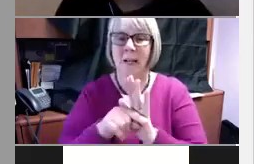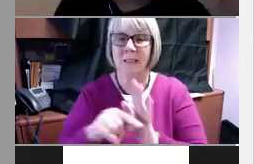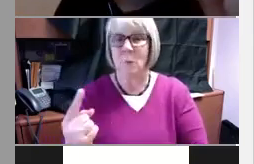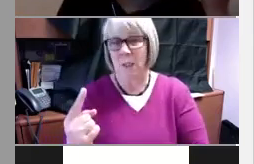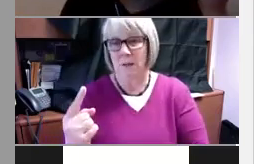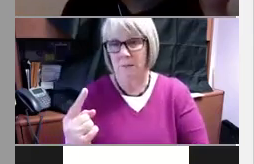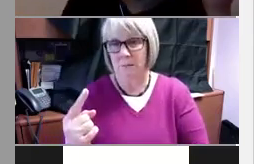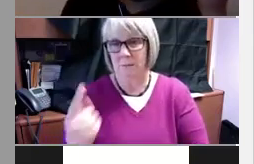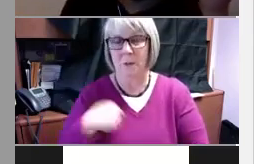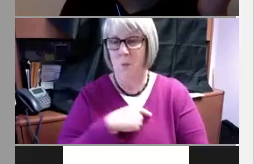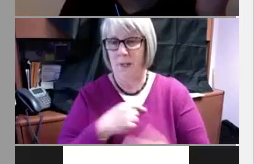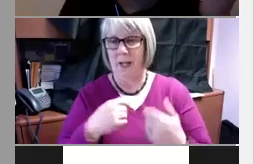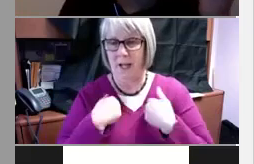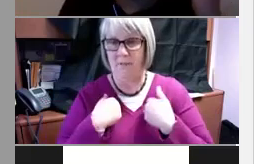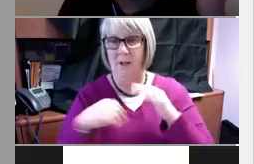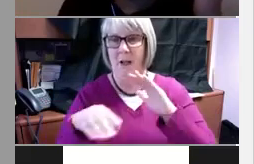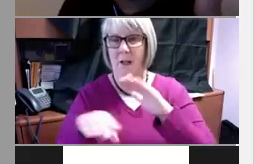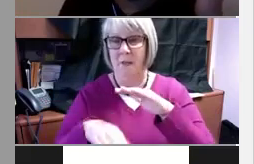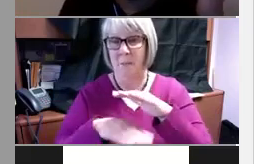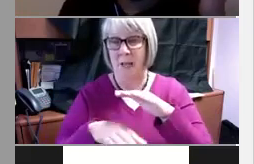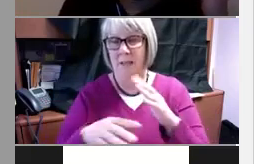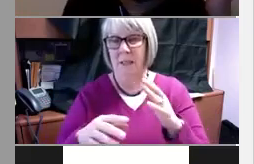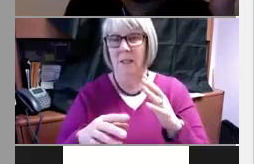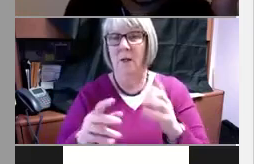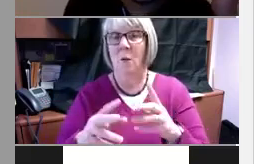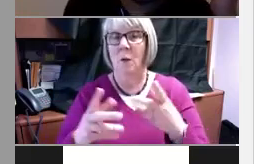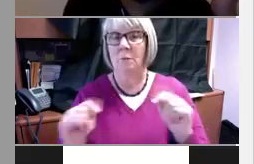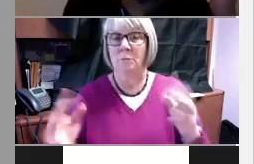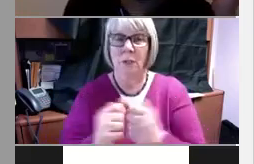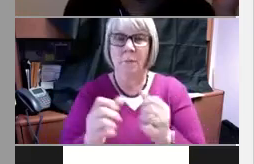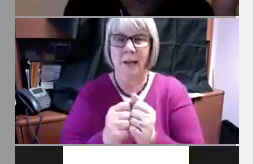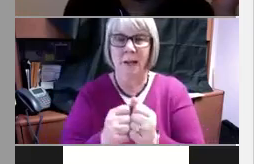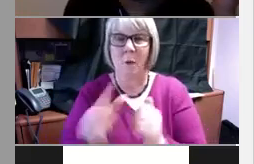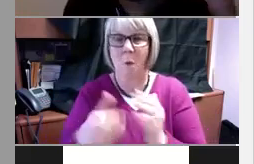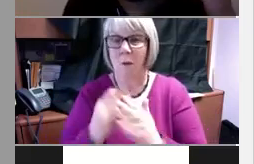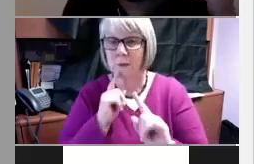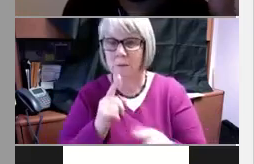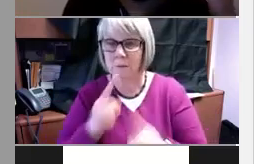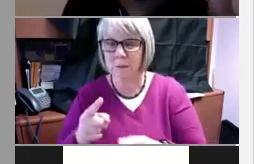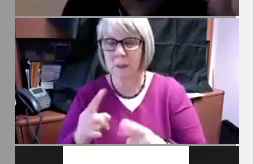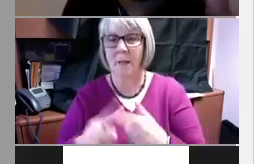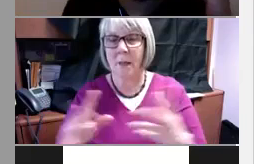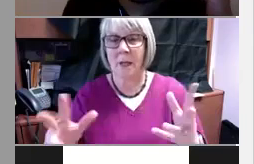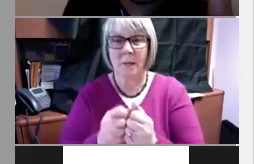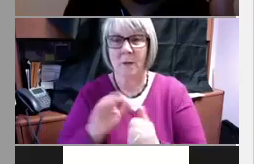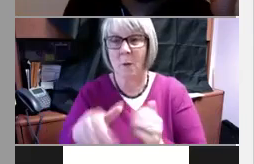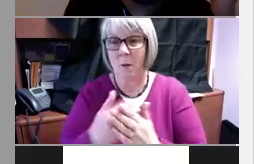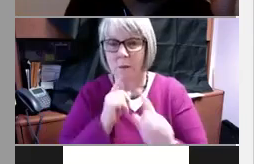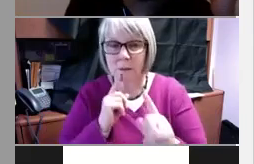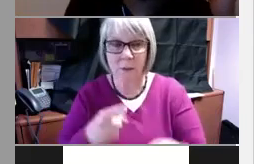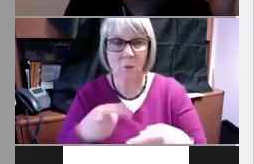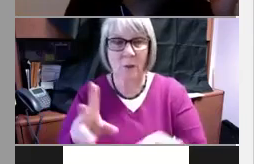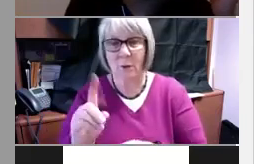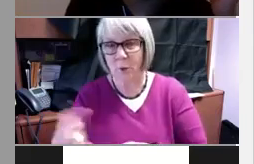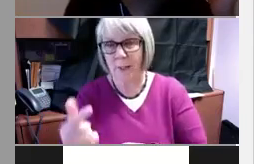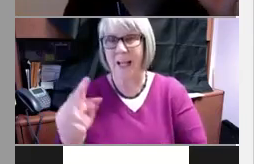Then we have the base case where we are combining all the solutions. So when are we combining all our solutions? When we are doing n